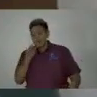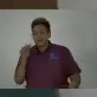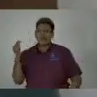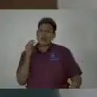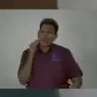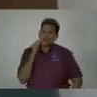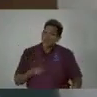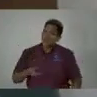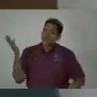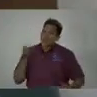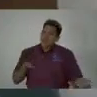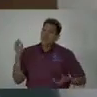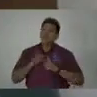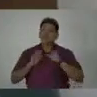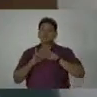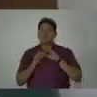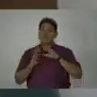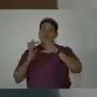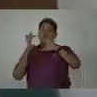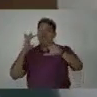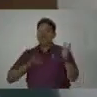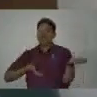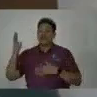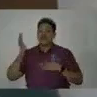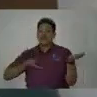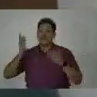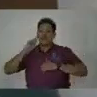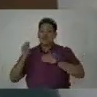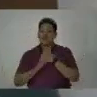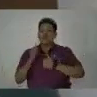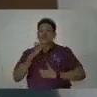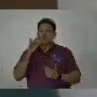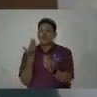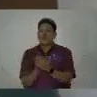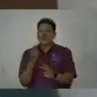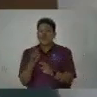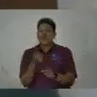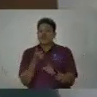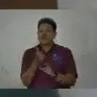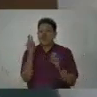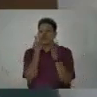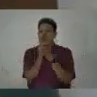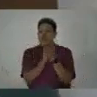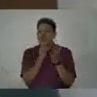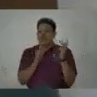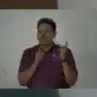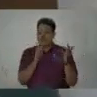was being shipped from Jamaica in containers, endangering the good name of legitimate